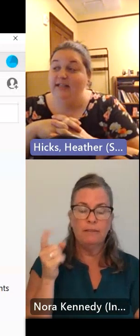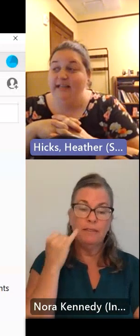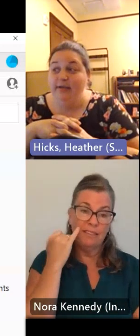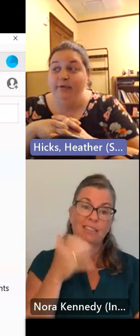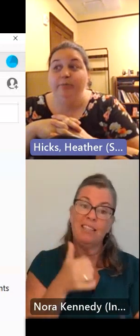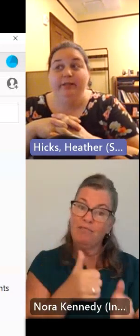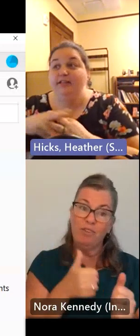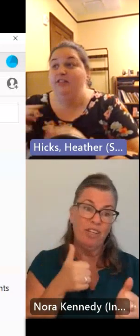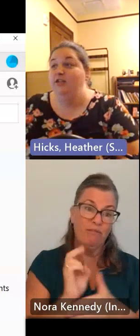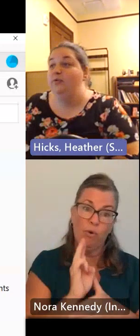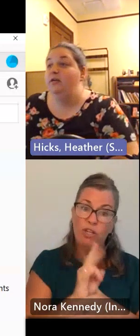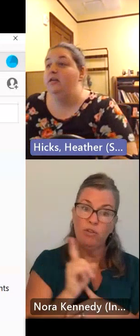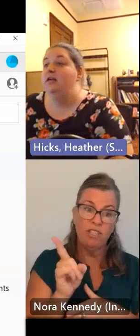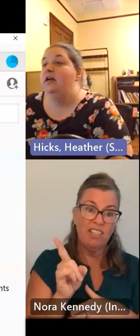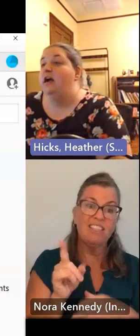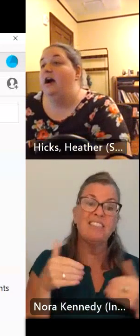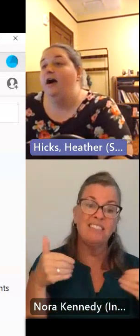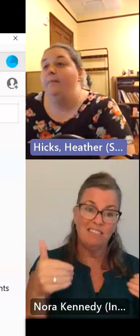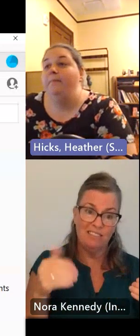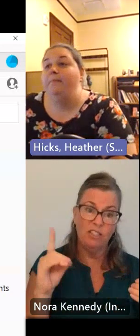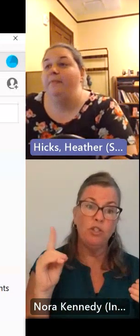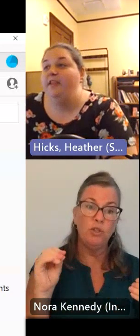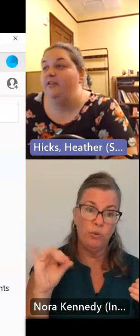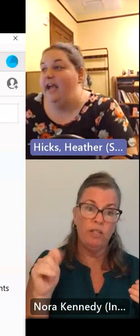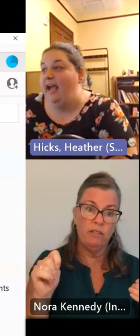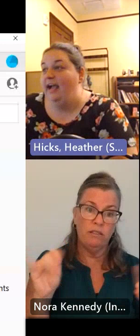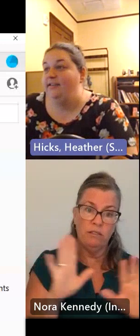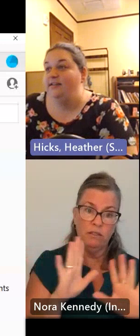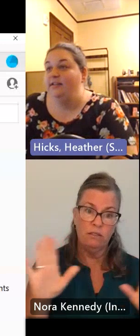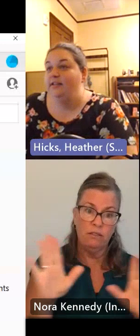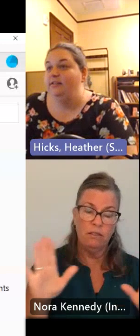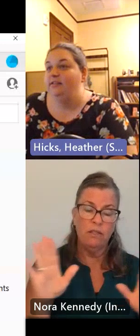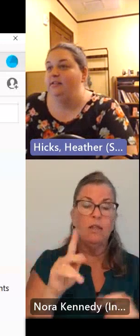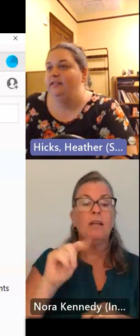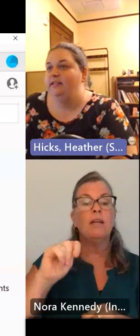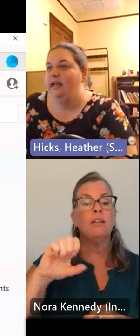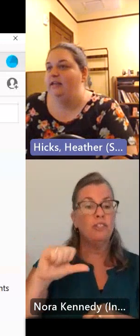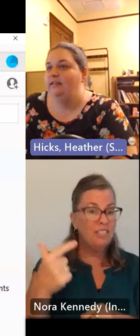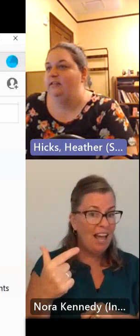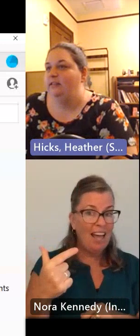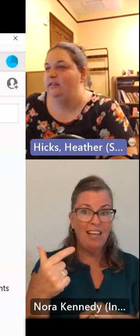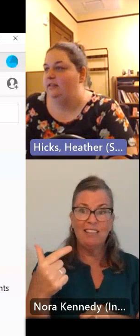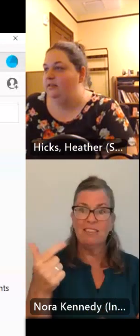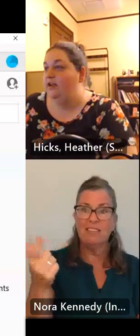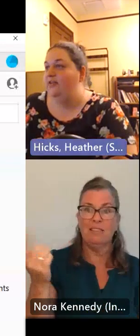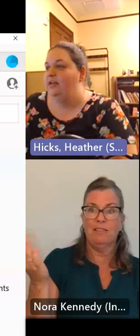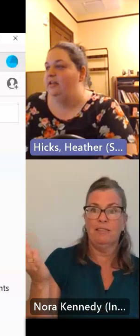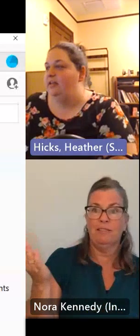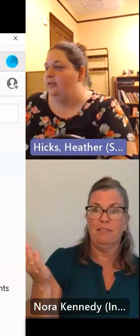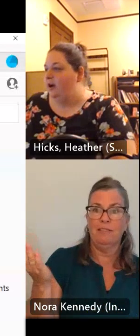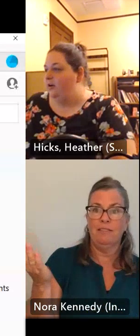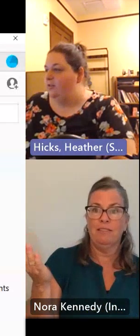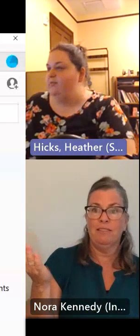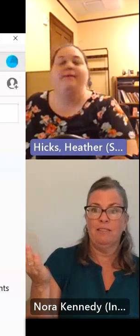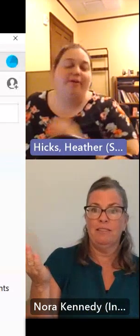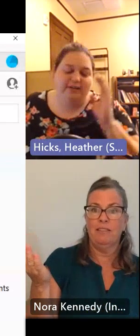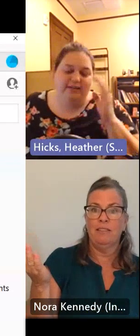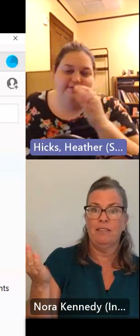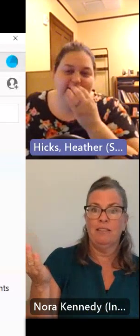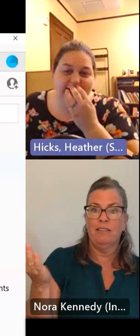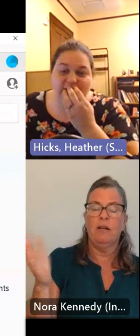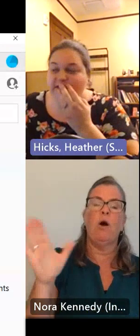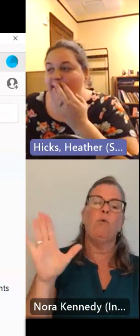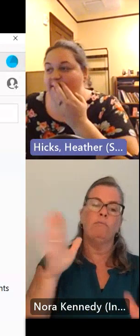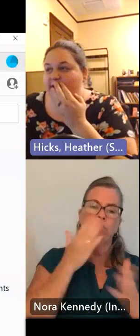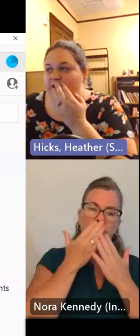avoid using a table, please do. Your tags are gonna, is it tags? No. Oh, this one's not bad. Oh,